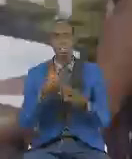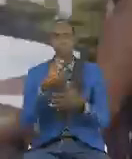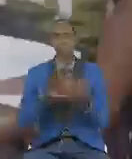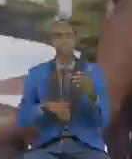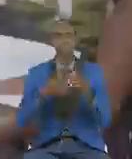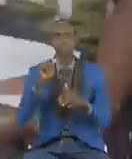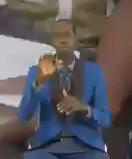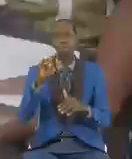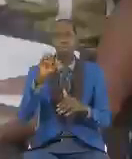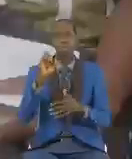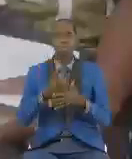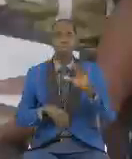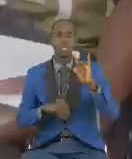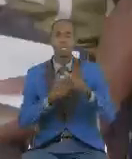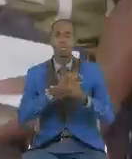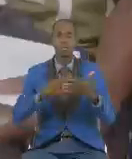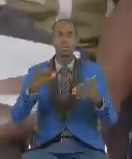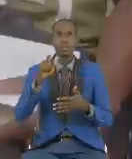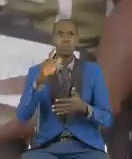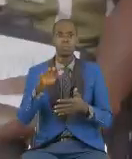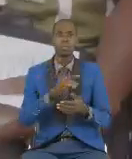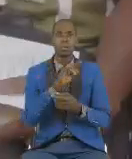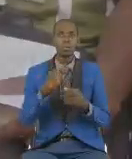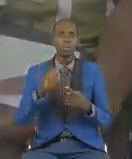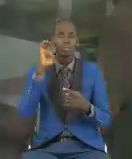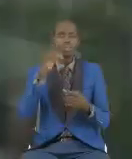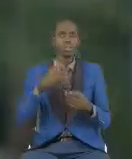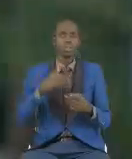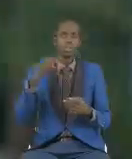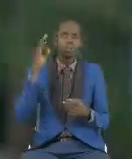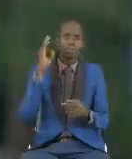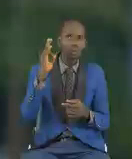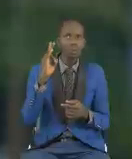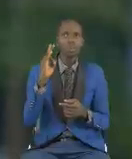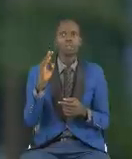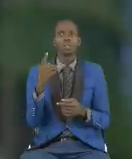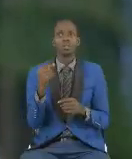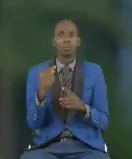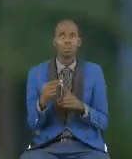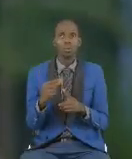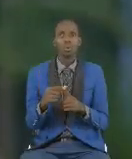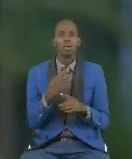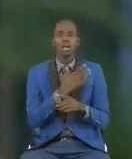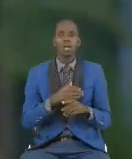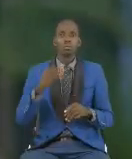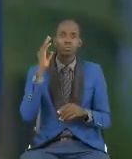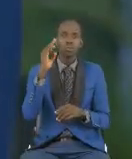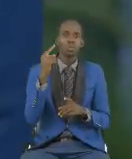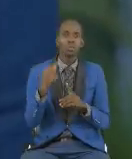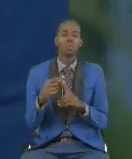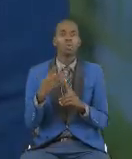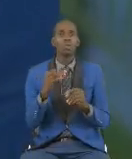are testified and preached the word, and preached the word of the Lord,